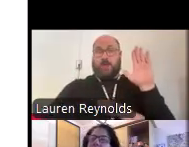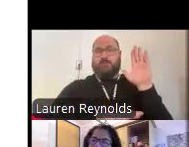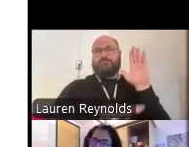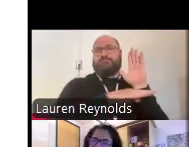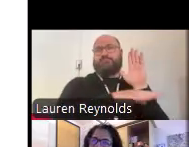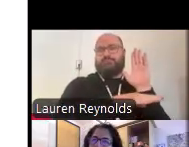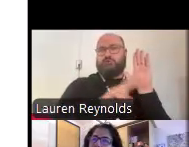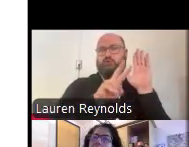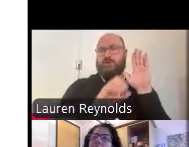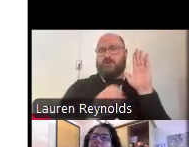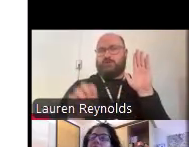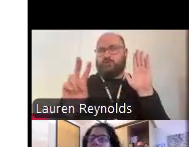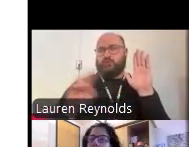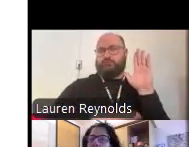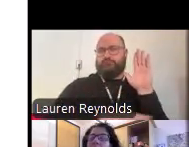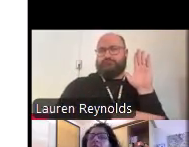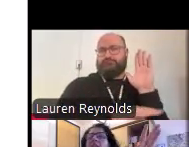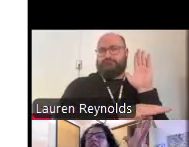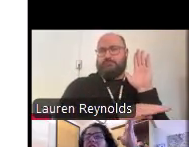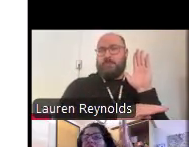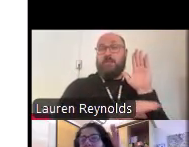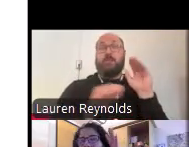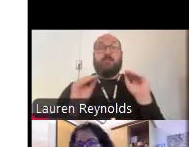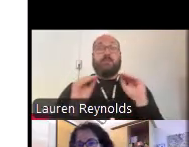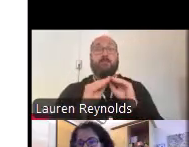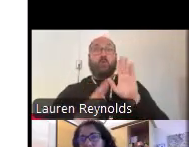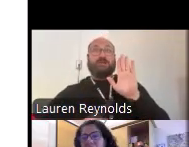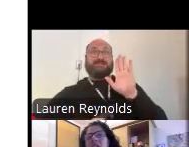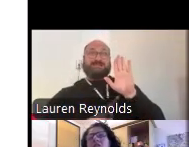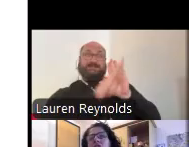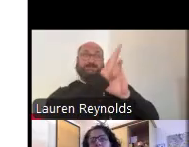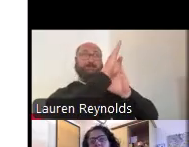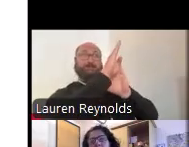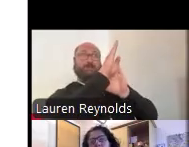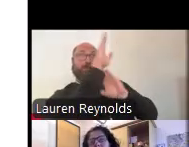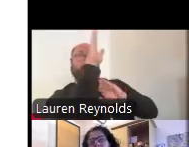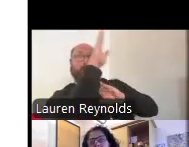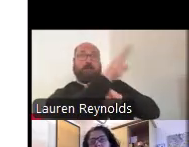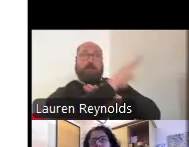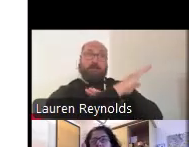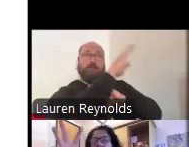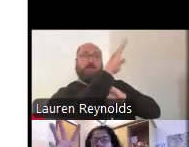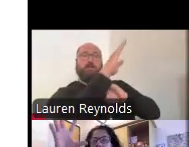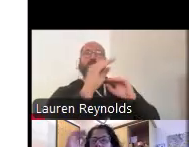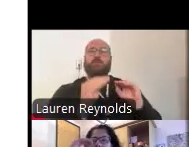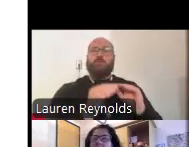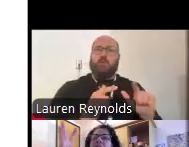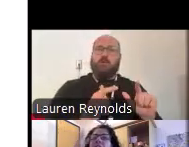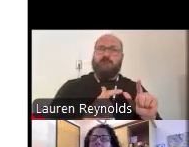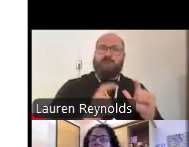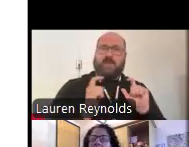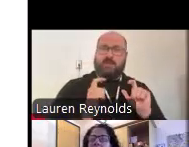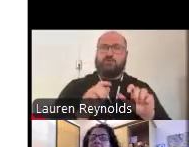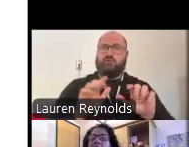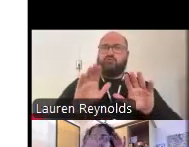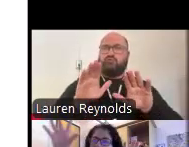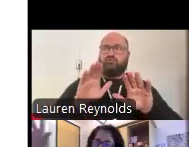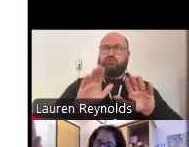The steeper the slope, the faster children are being, is